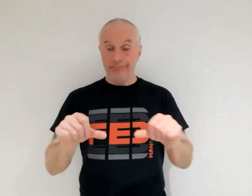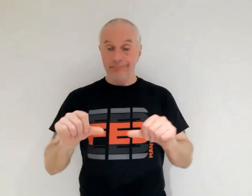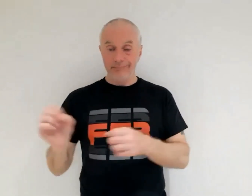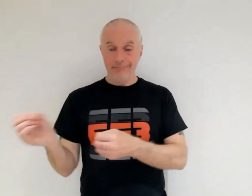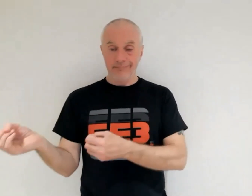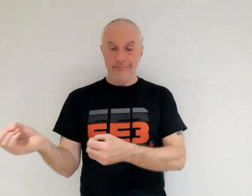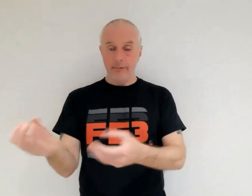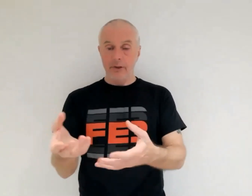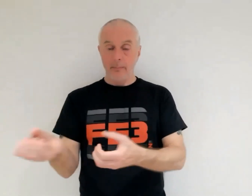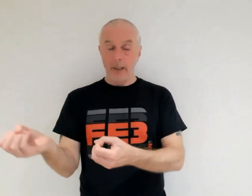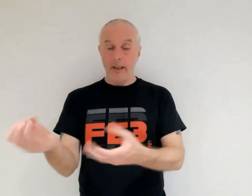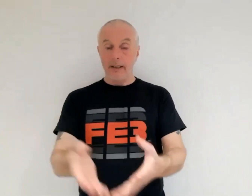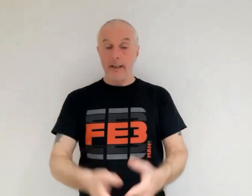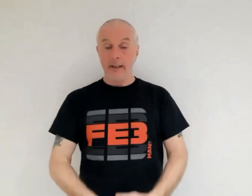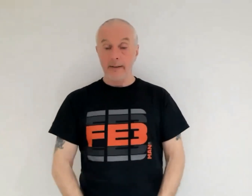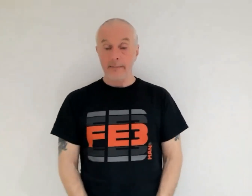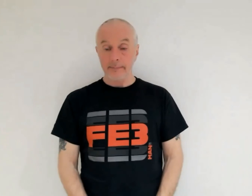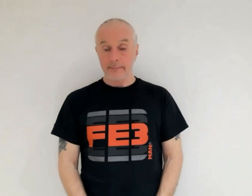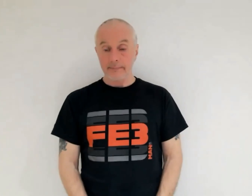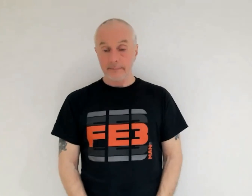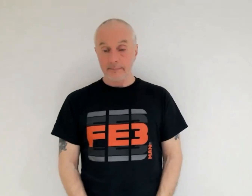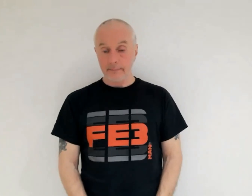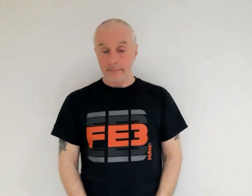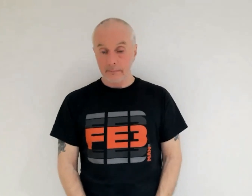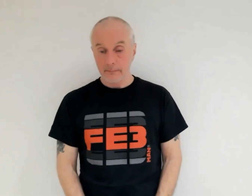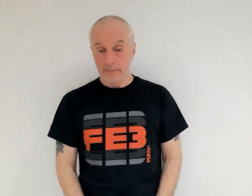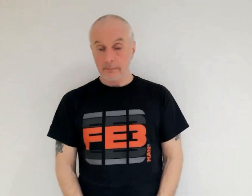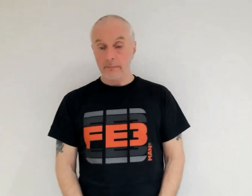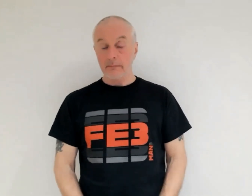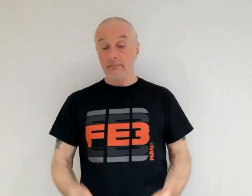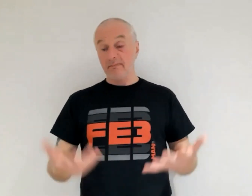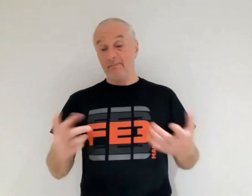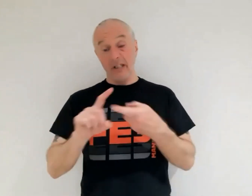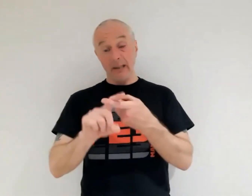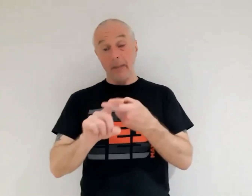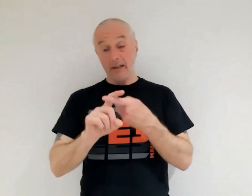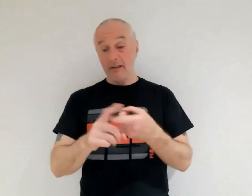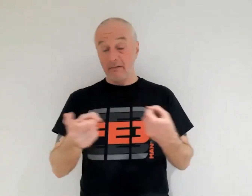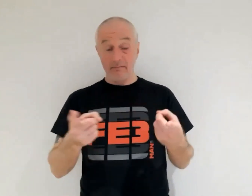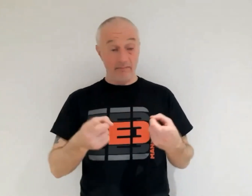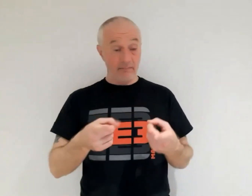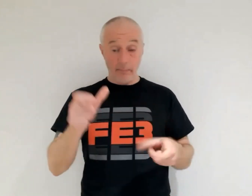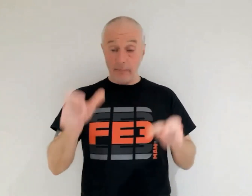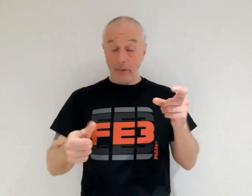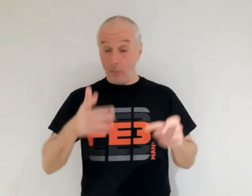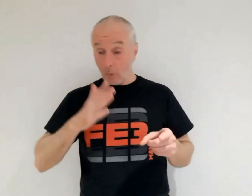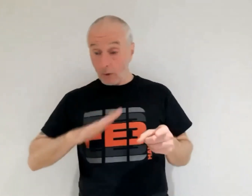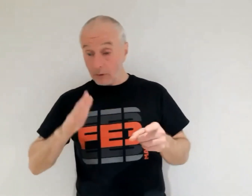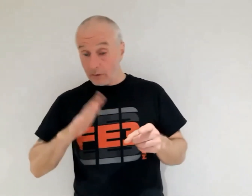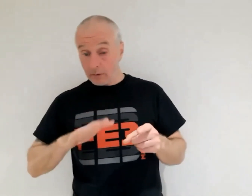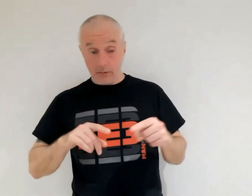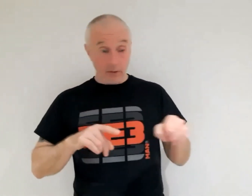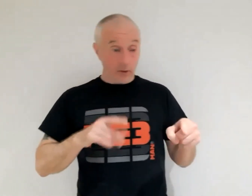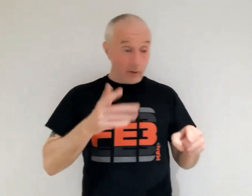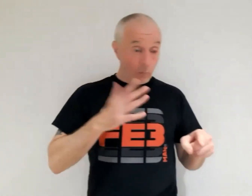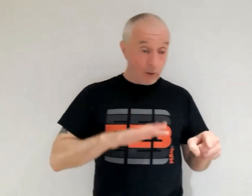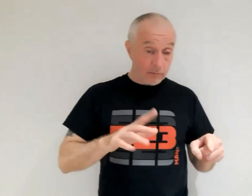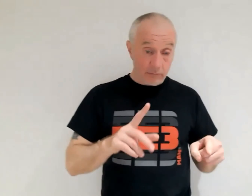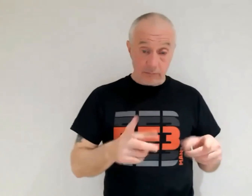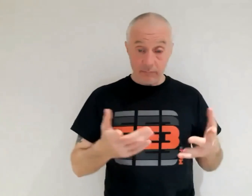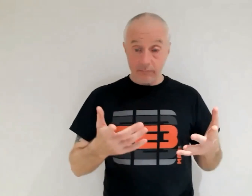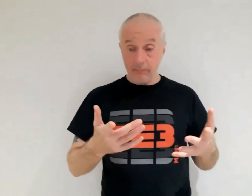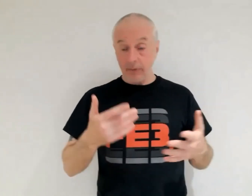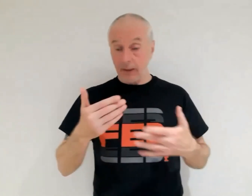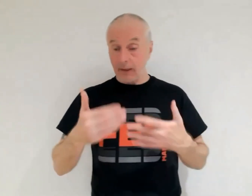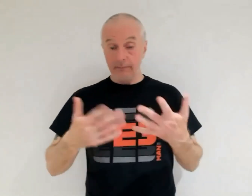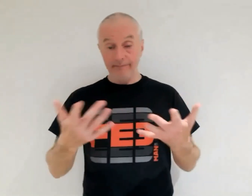The current to the market notwithstanding. So I don't